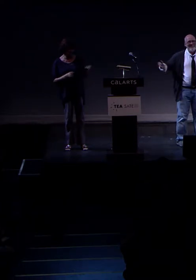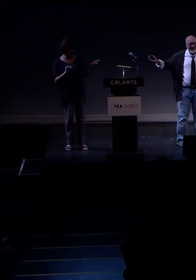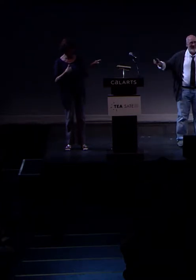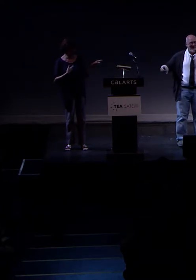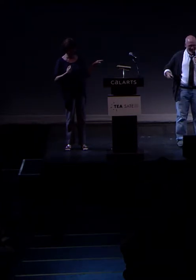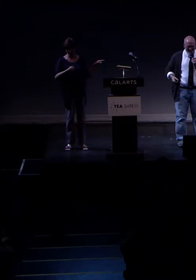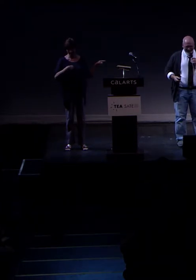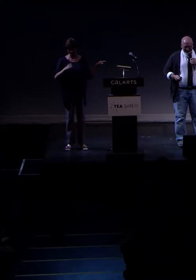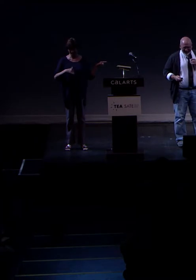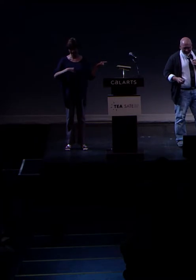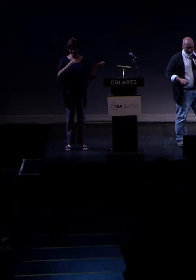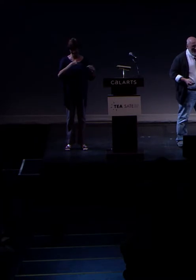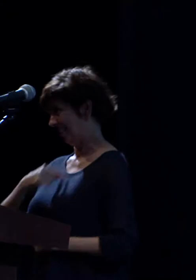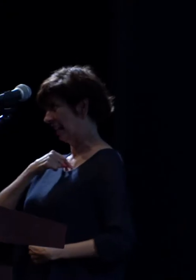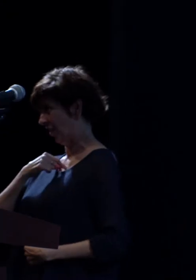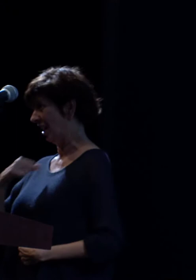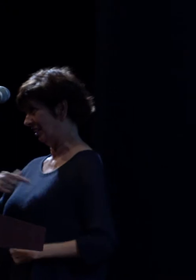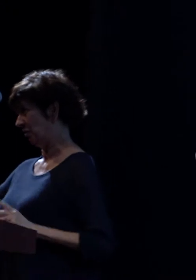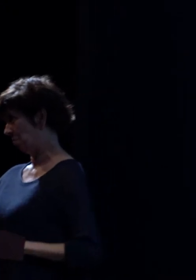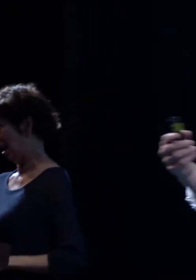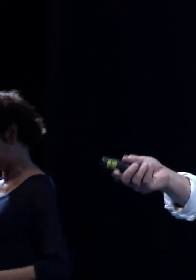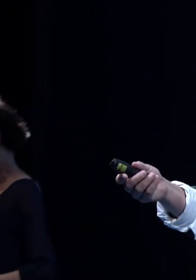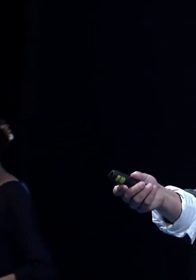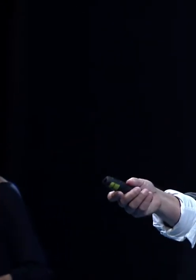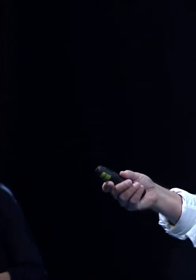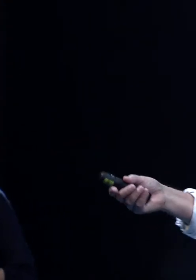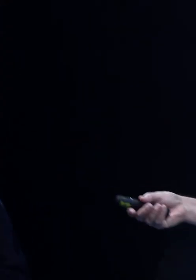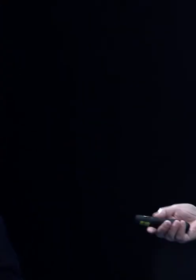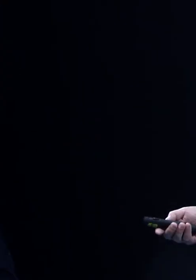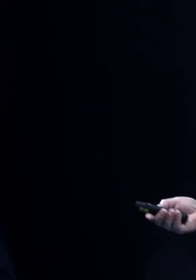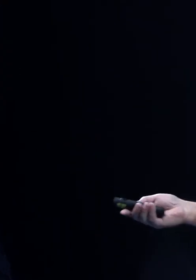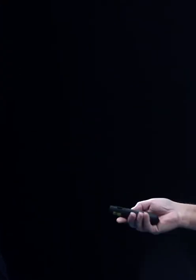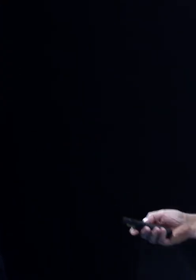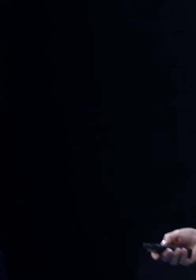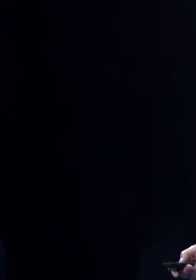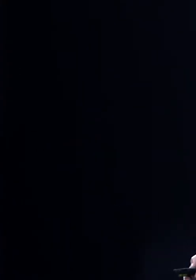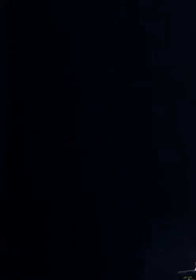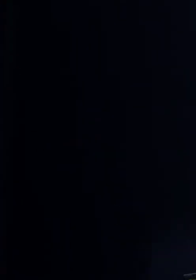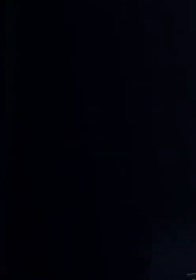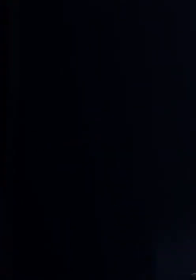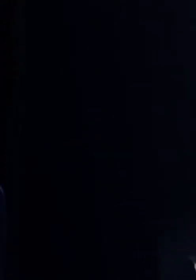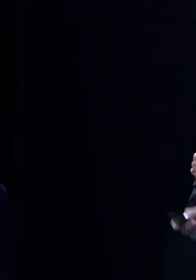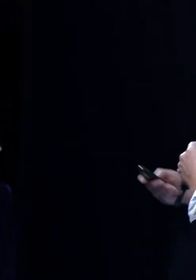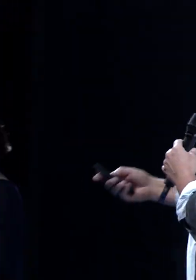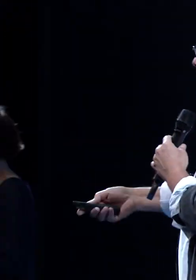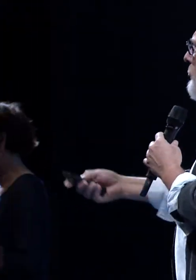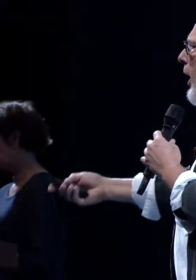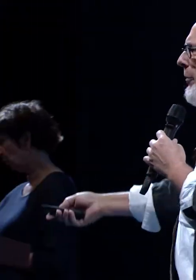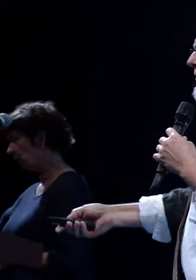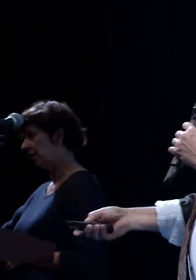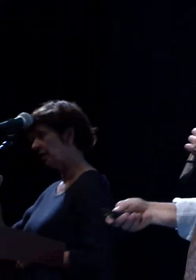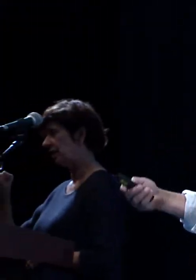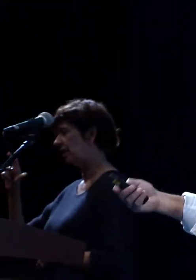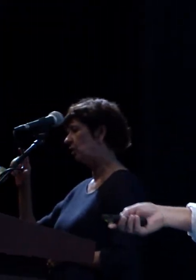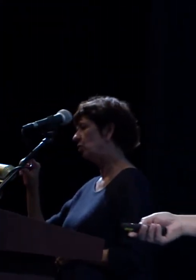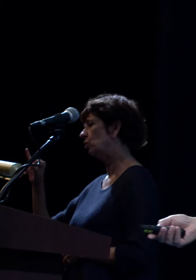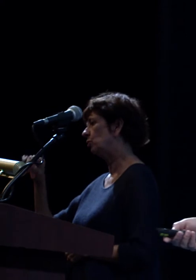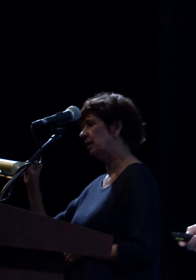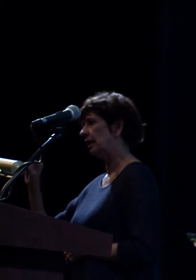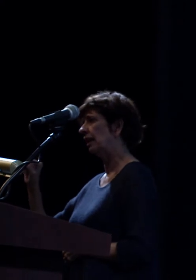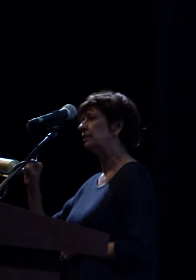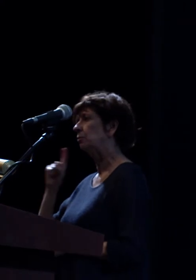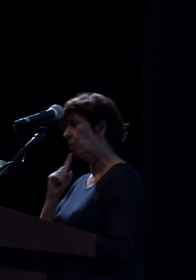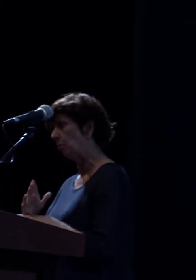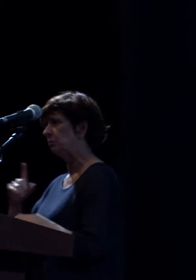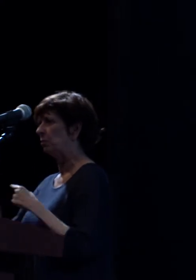now. So. And, you know, that kind of leads me to the next part of the segment, which is what Louis has introduced. This is what Louis has promised you about the